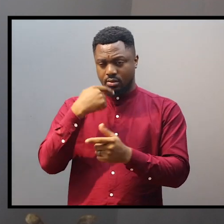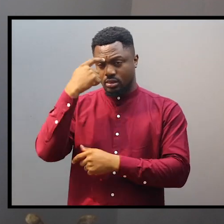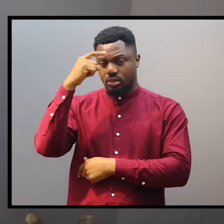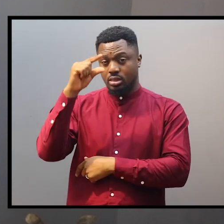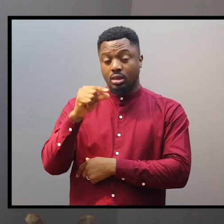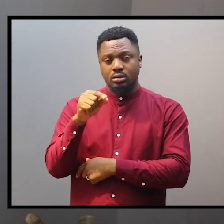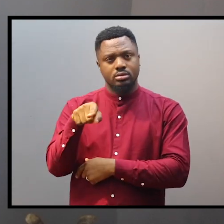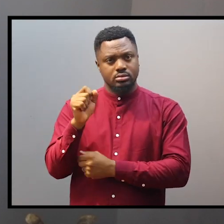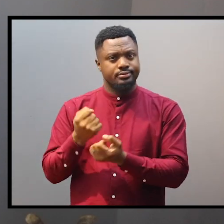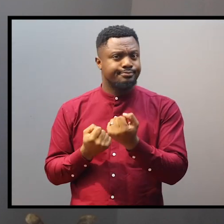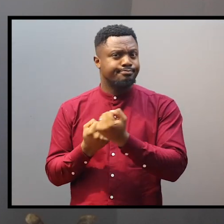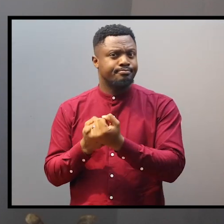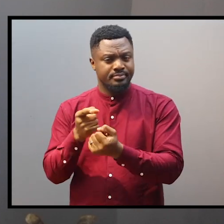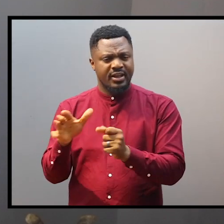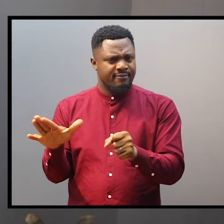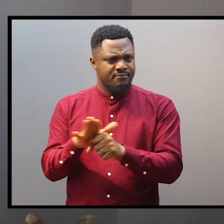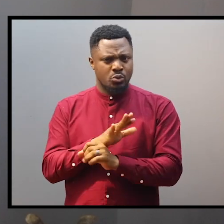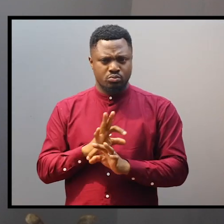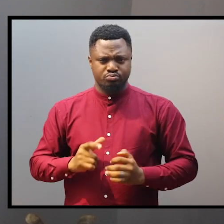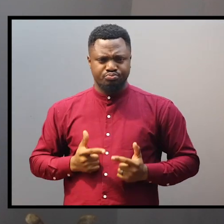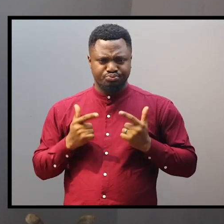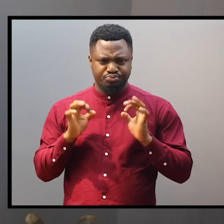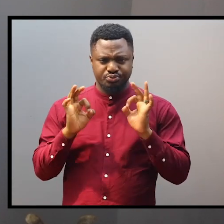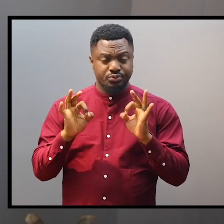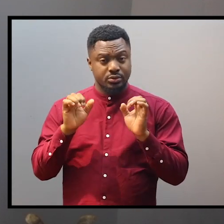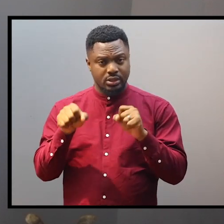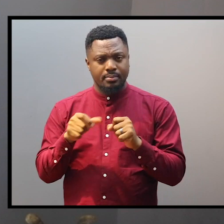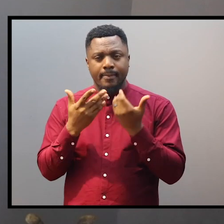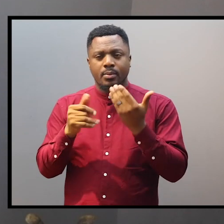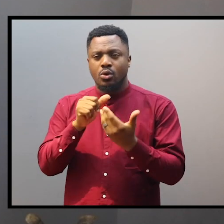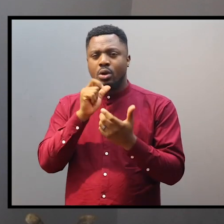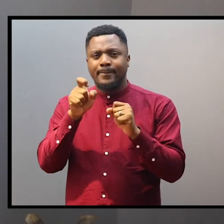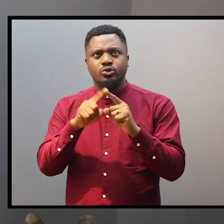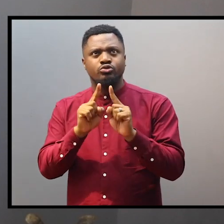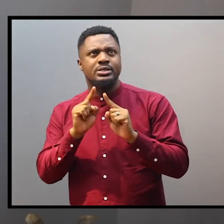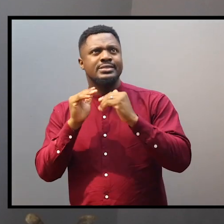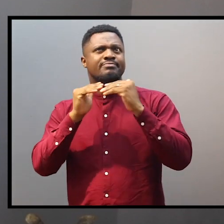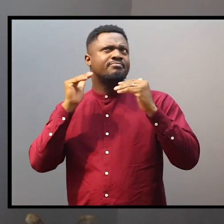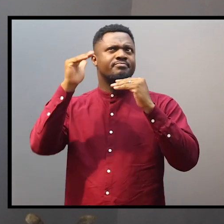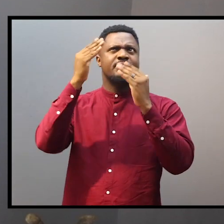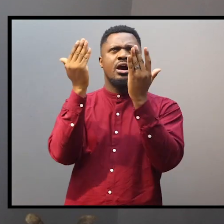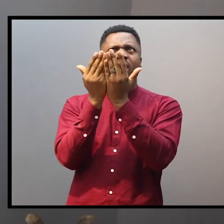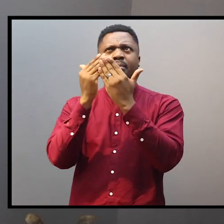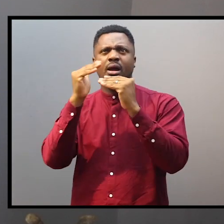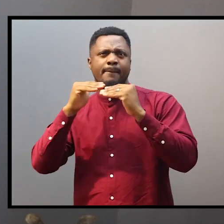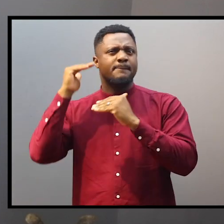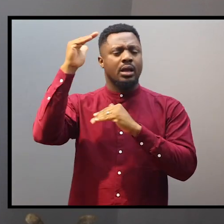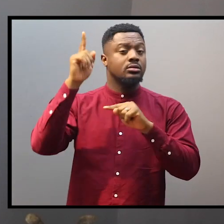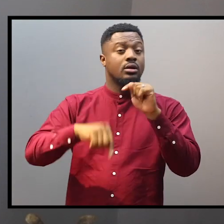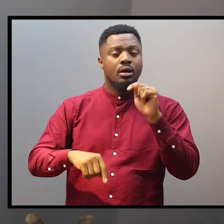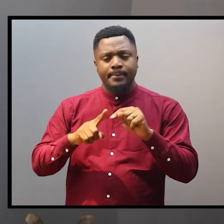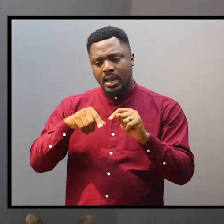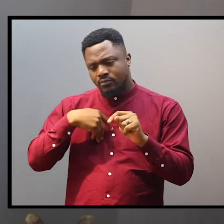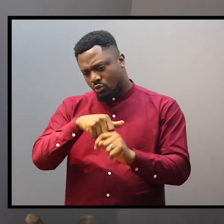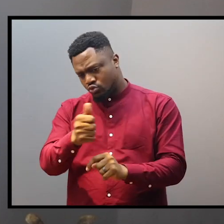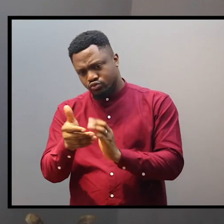are put in place, a child can live a full life. They may not be able to attain academic heights, but